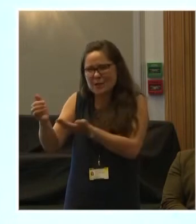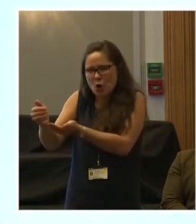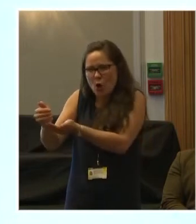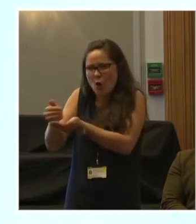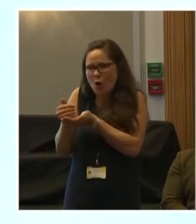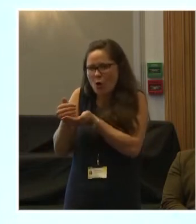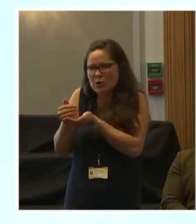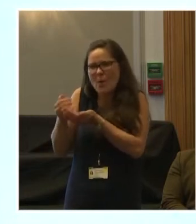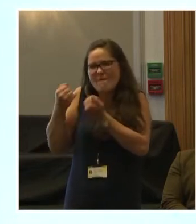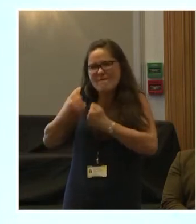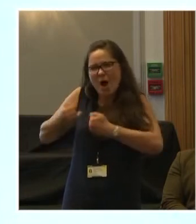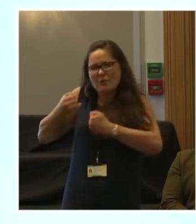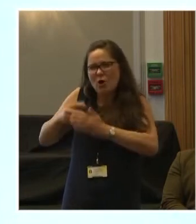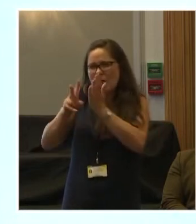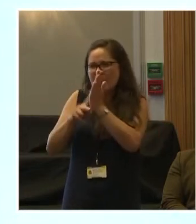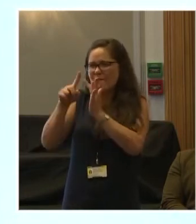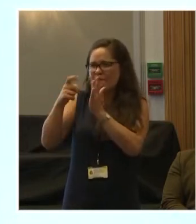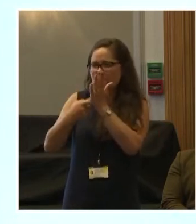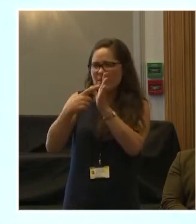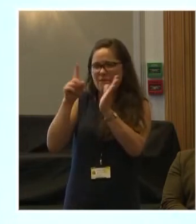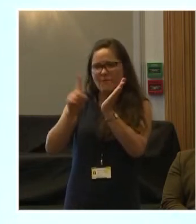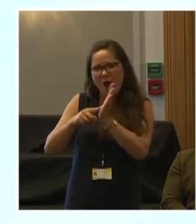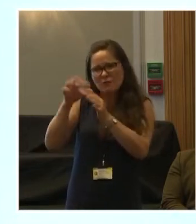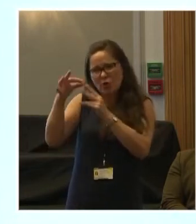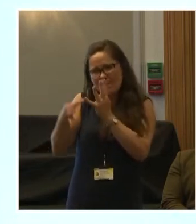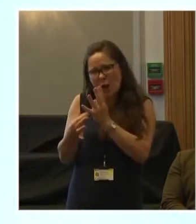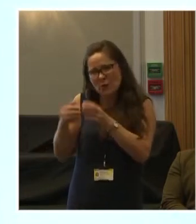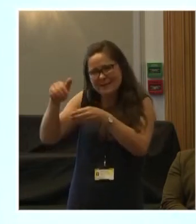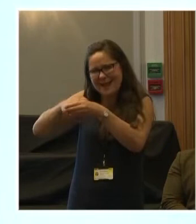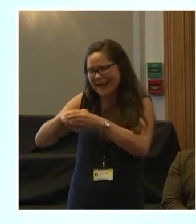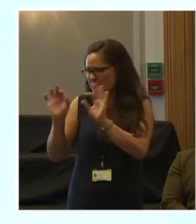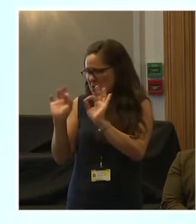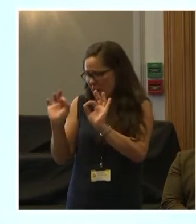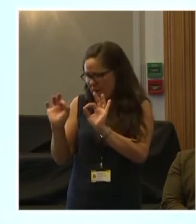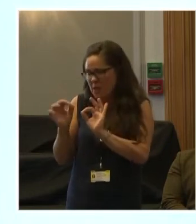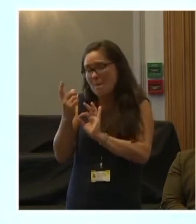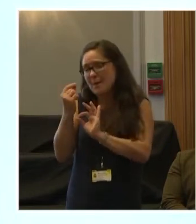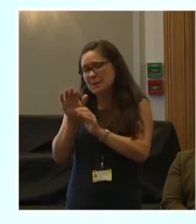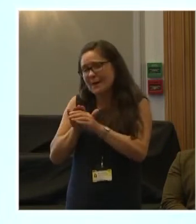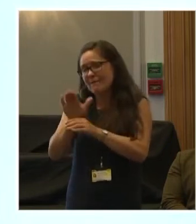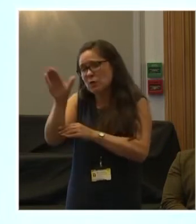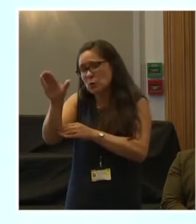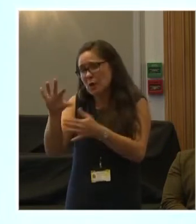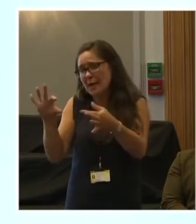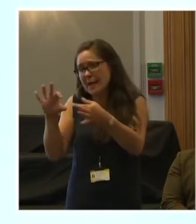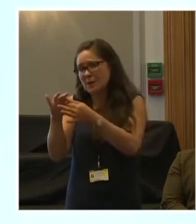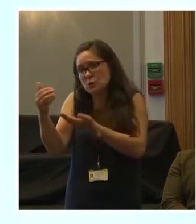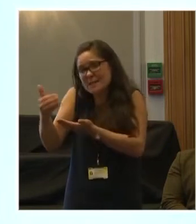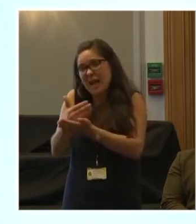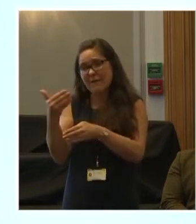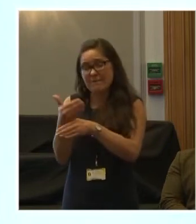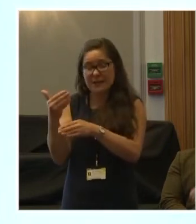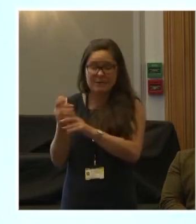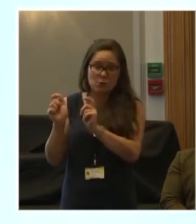components. The team are exploring whether this new approach represents a safe and effective future treatment option. As I